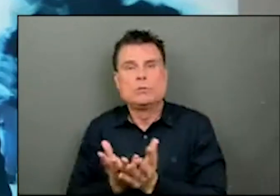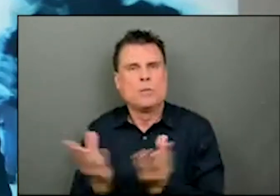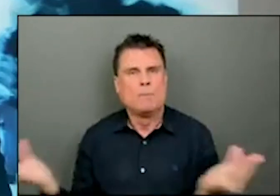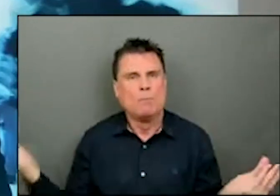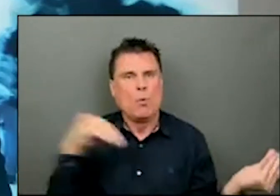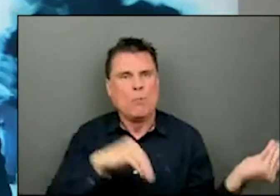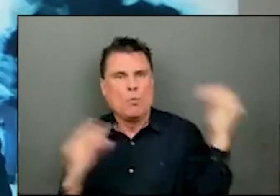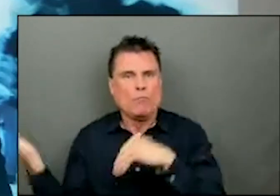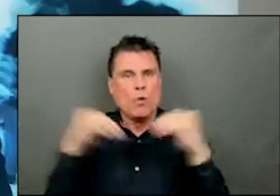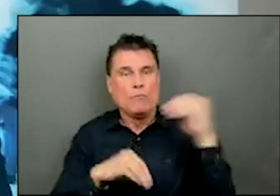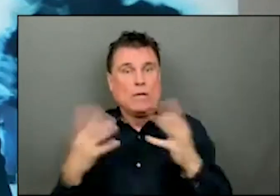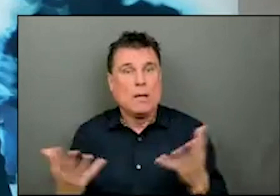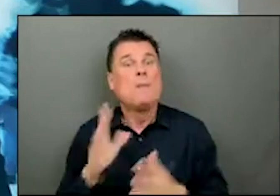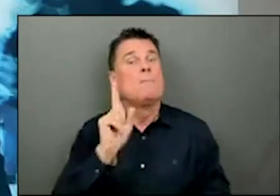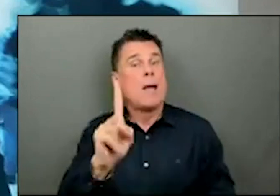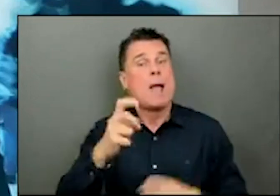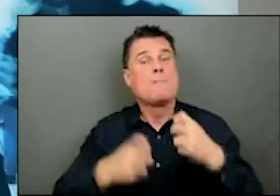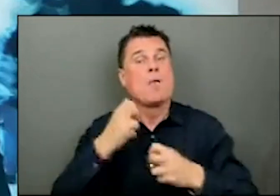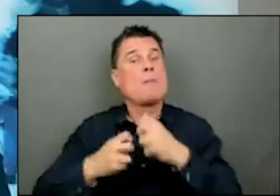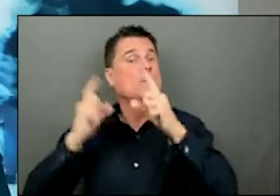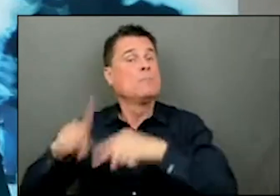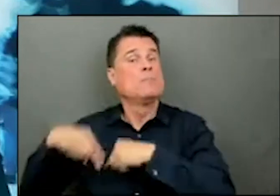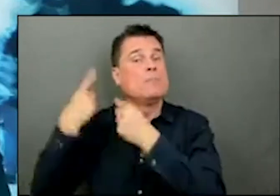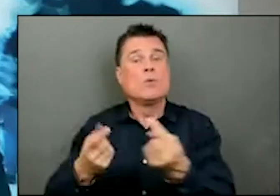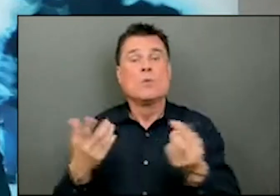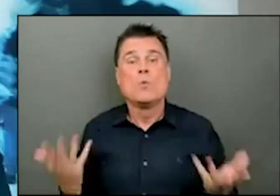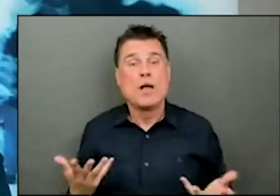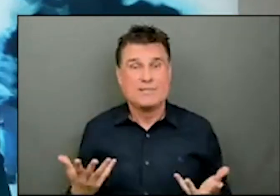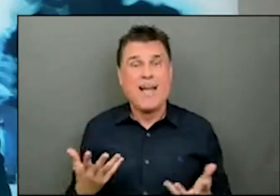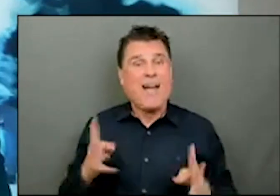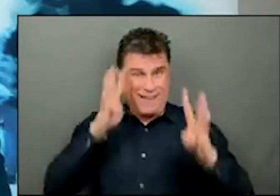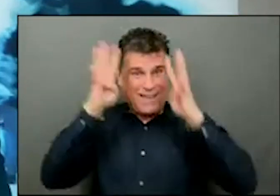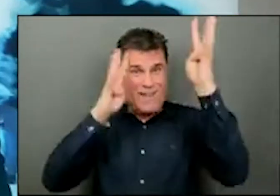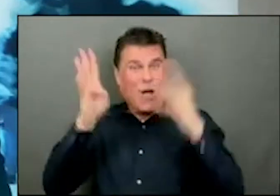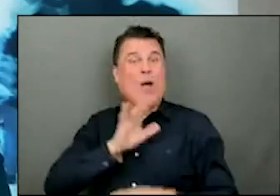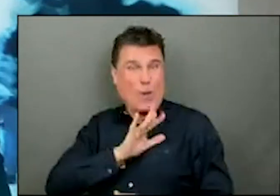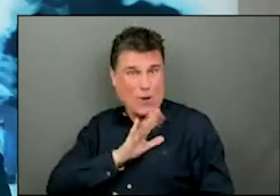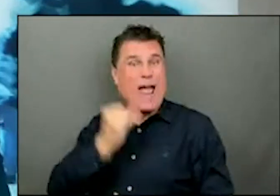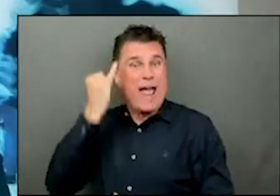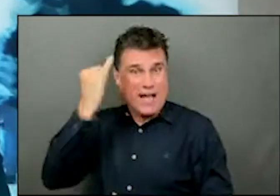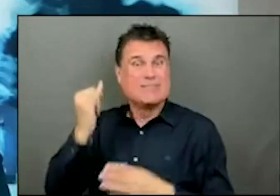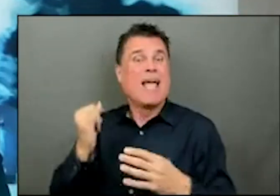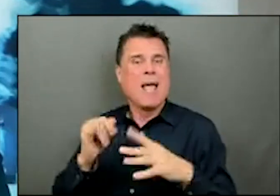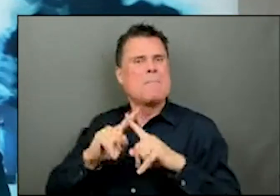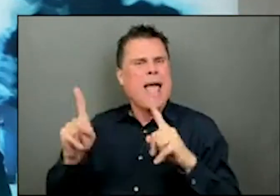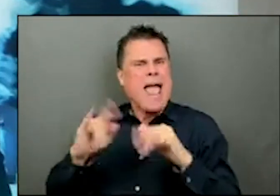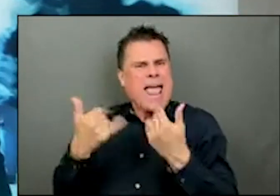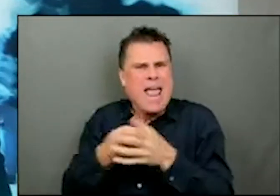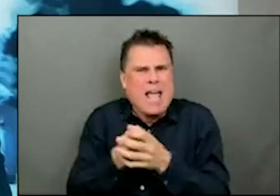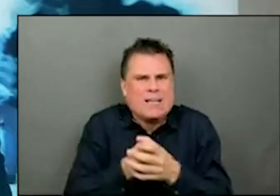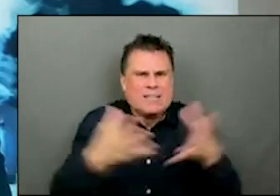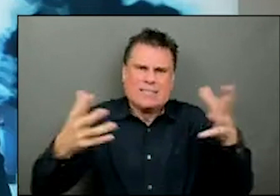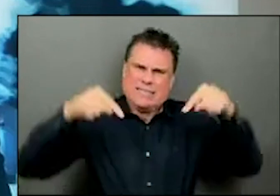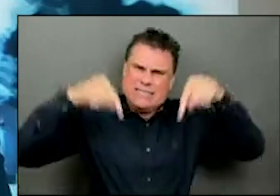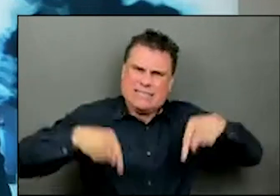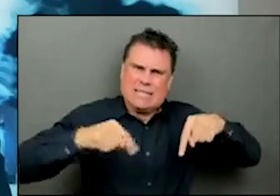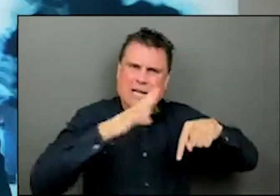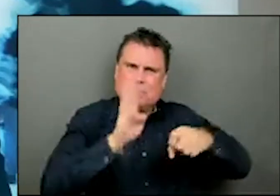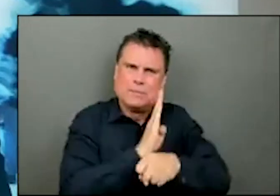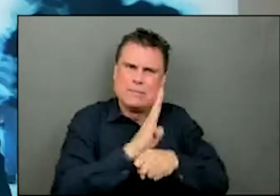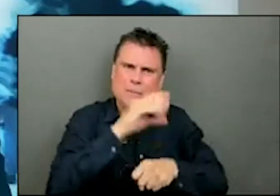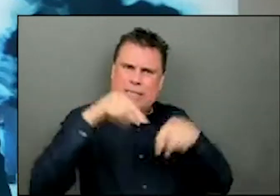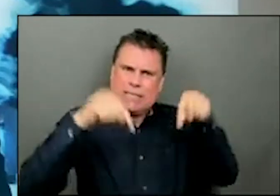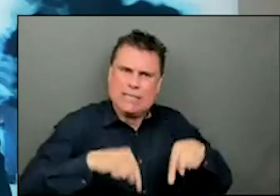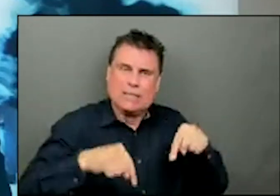companies. We have the great ideas, and as has already been said, sometimes those ideas either get exported or we struggle